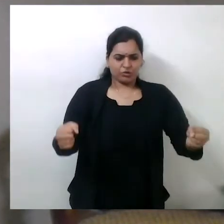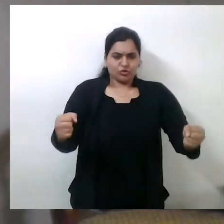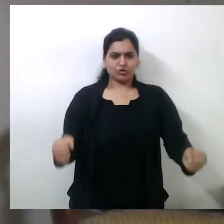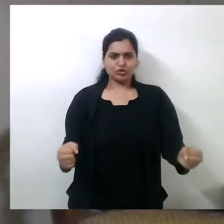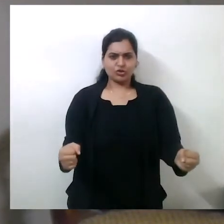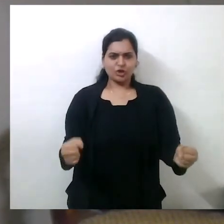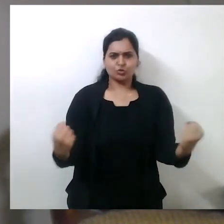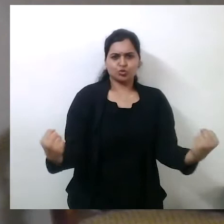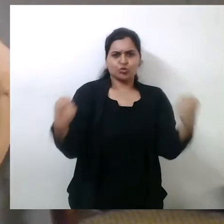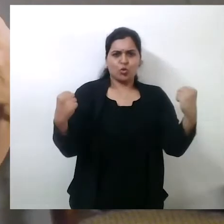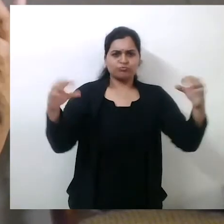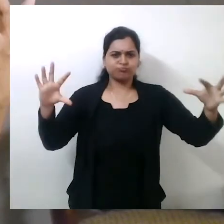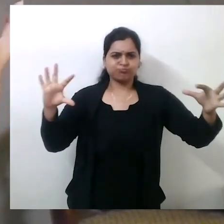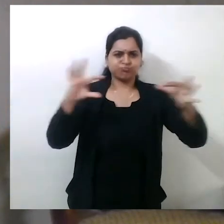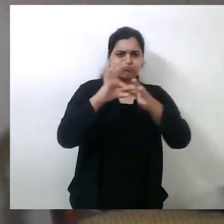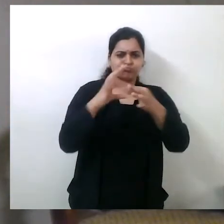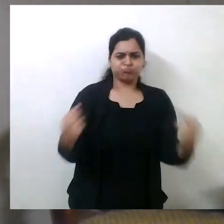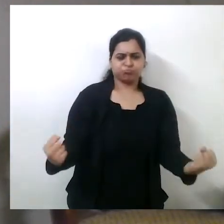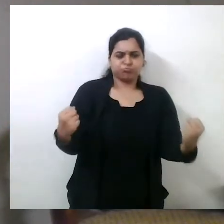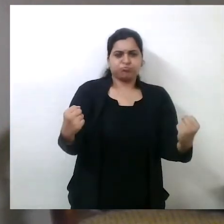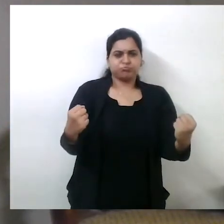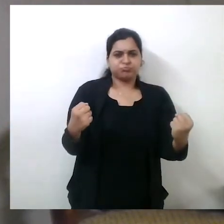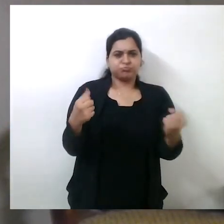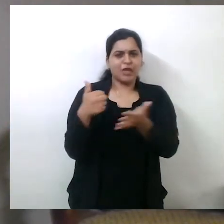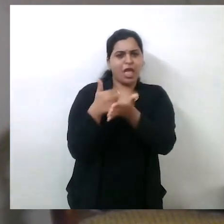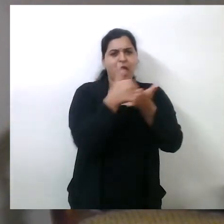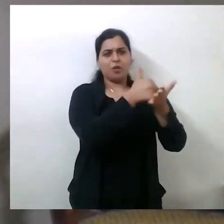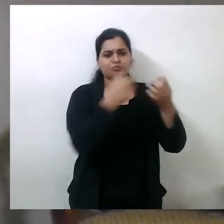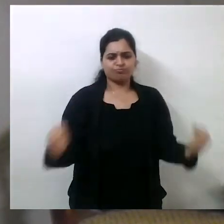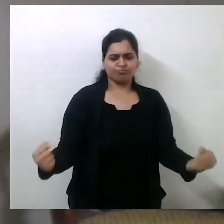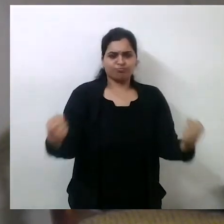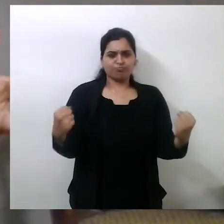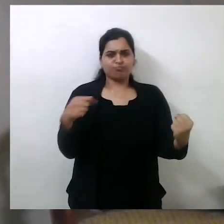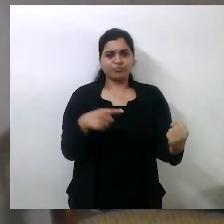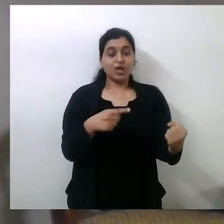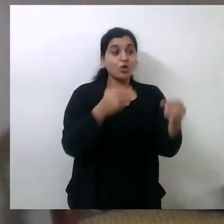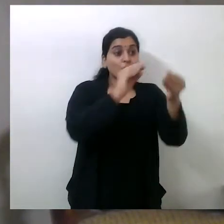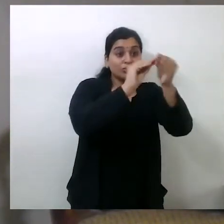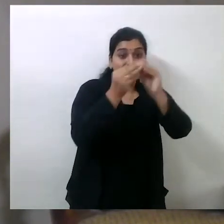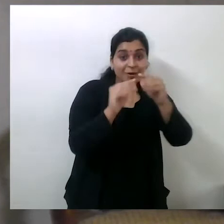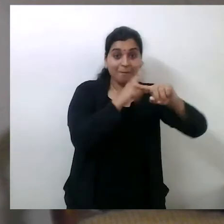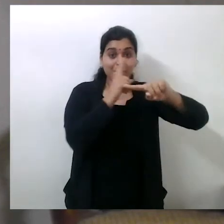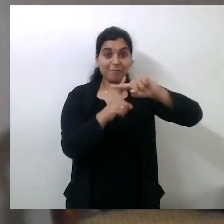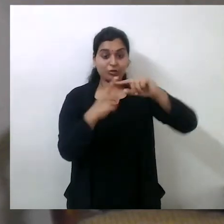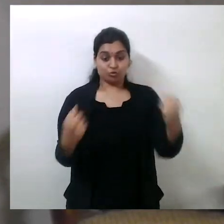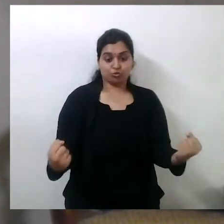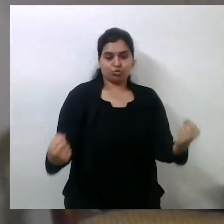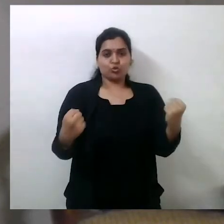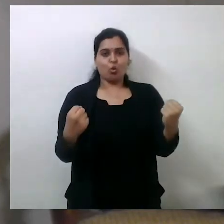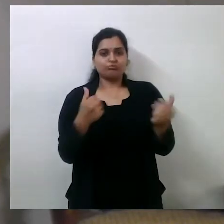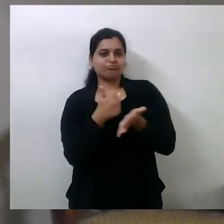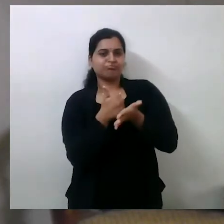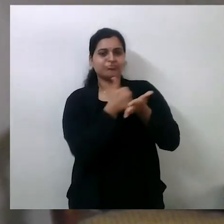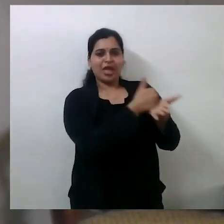the chair together. So they're really function that's doubling up as decoration. And I think that's really clever,